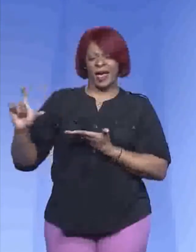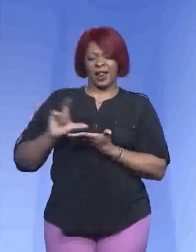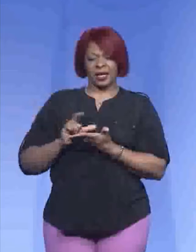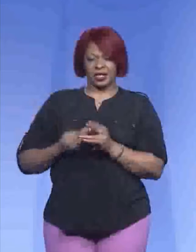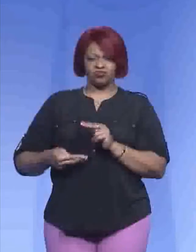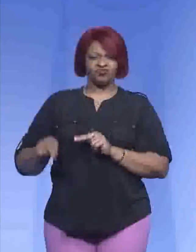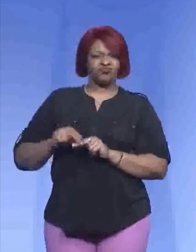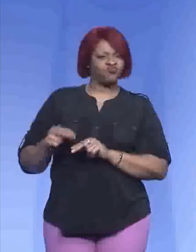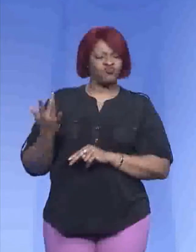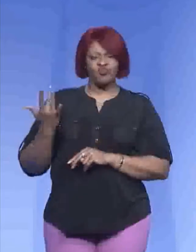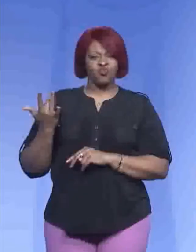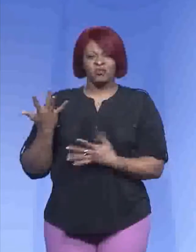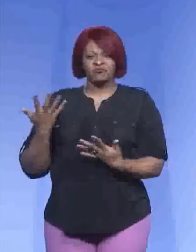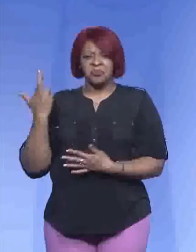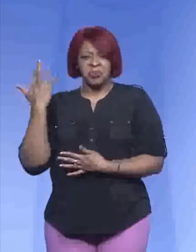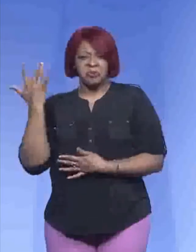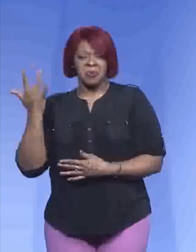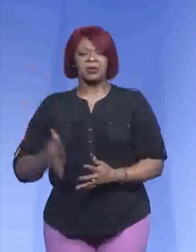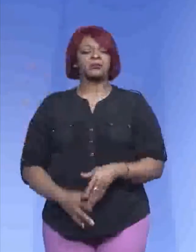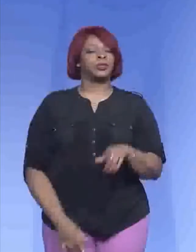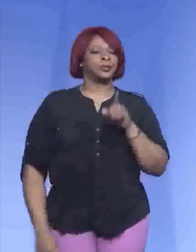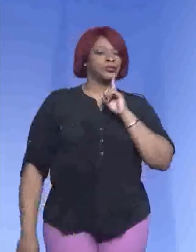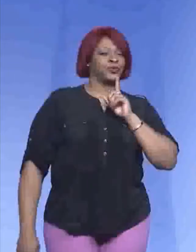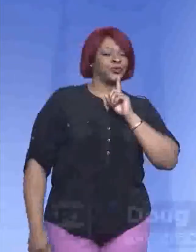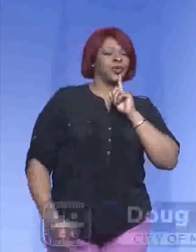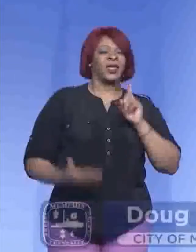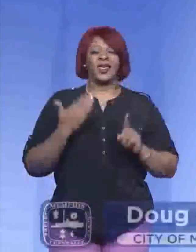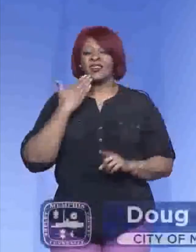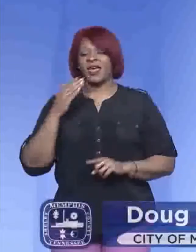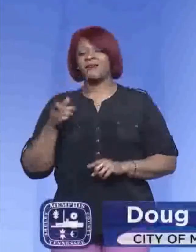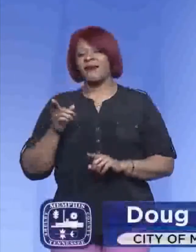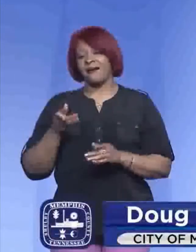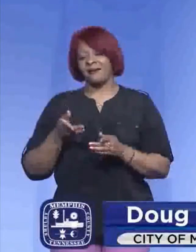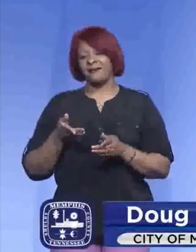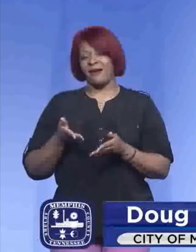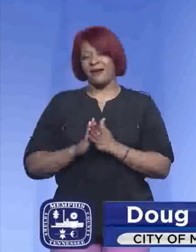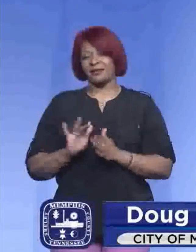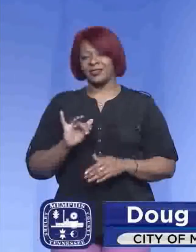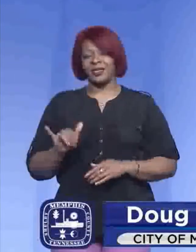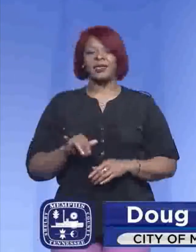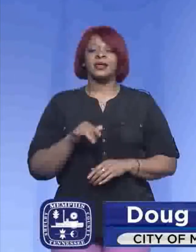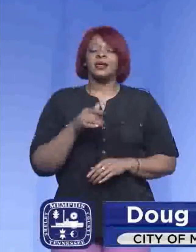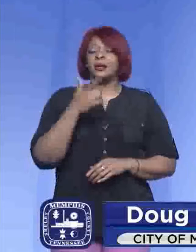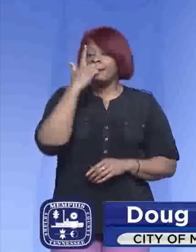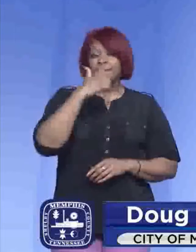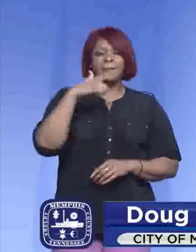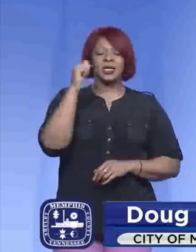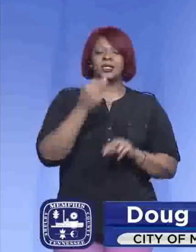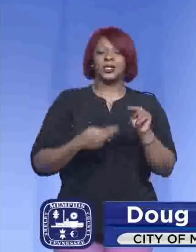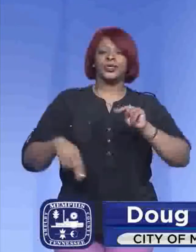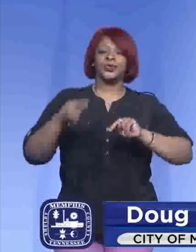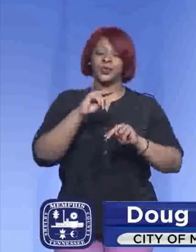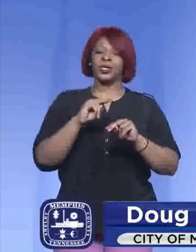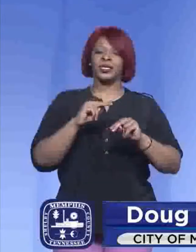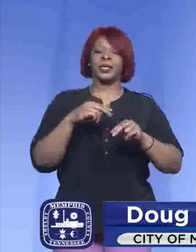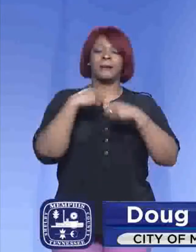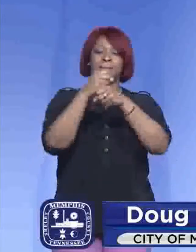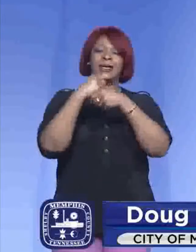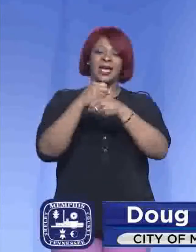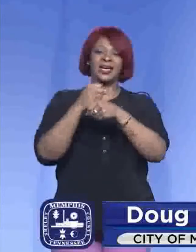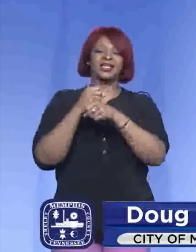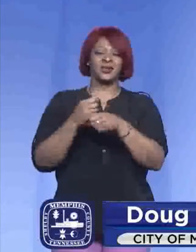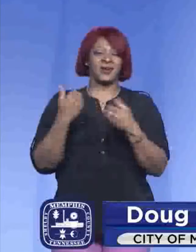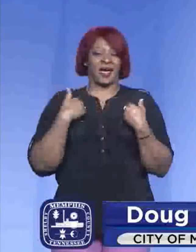increasing? What's the reason for that? Sure. Thanks, Sam, for that. It is just because of the increased production that you've heard about,